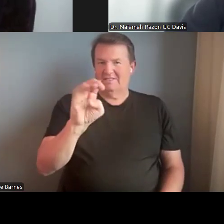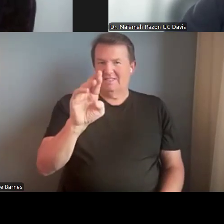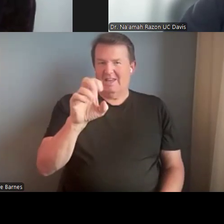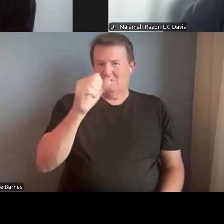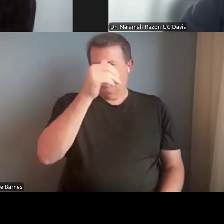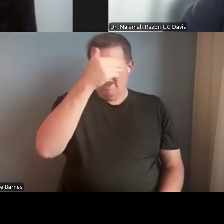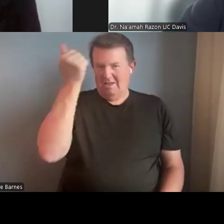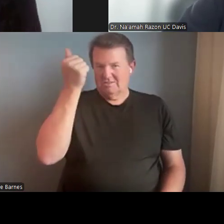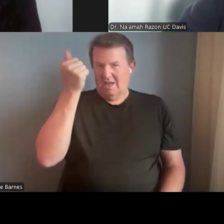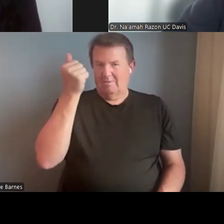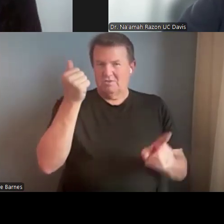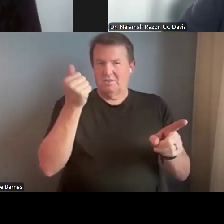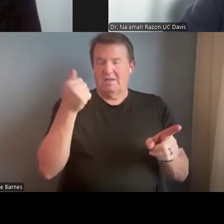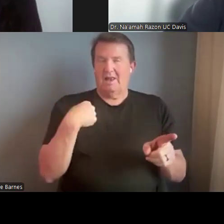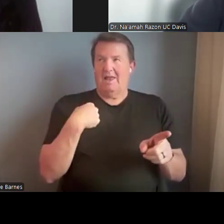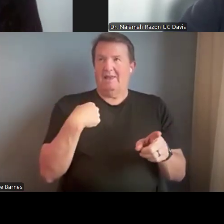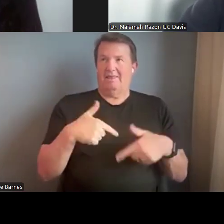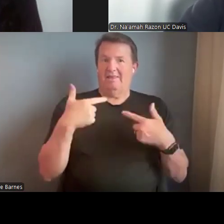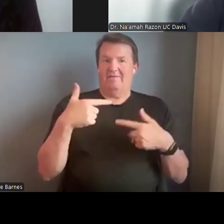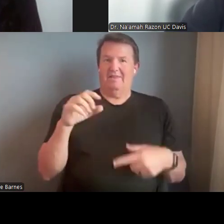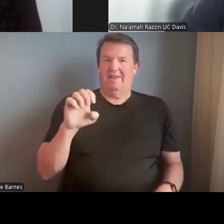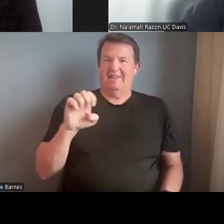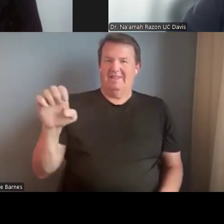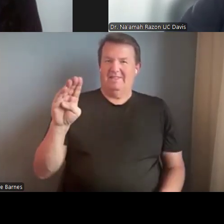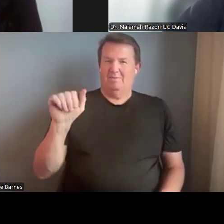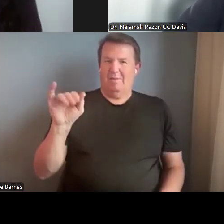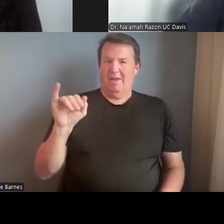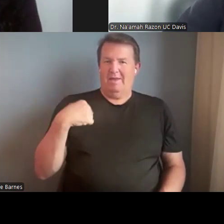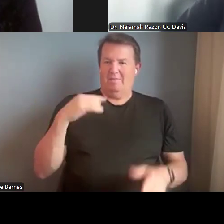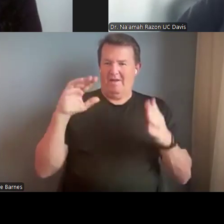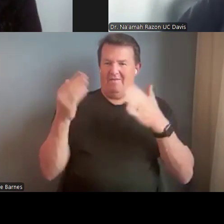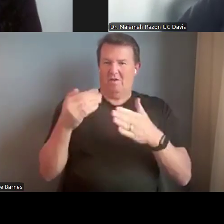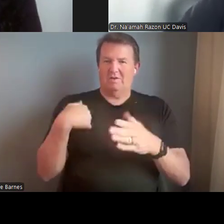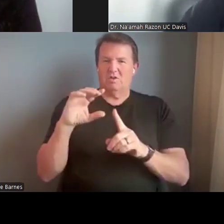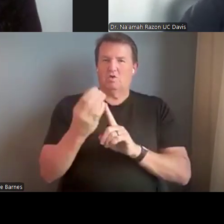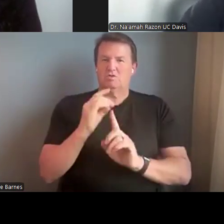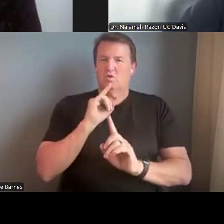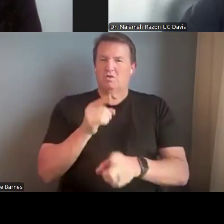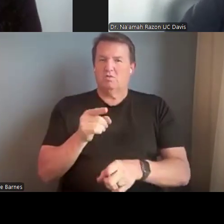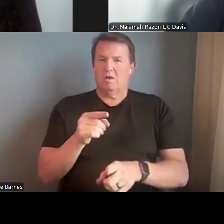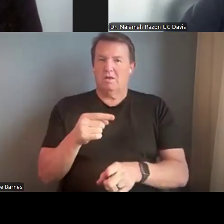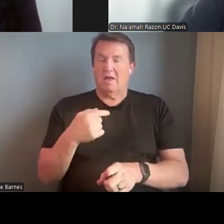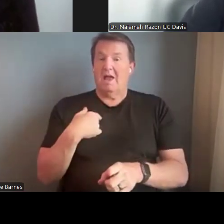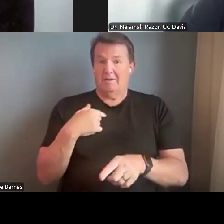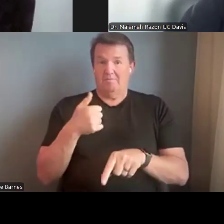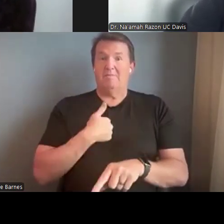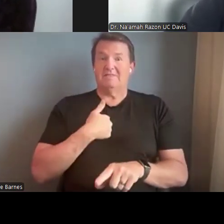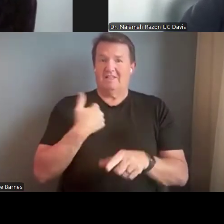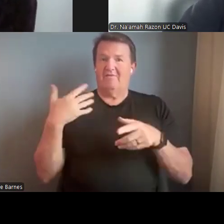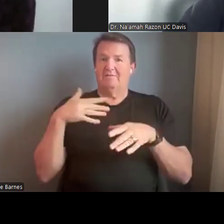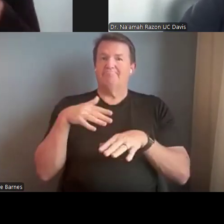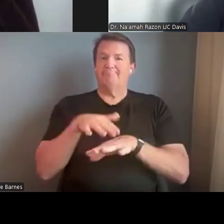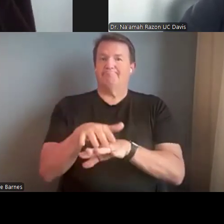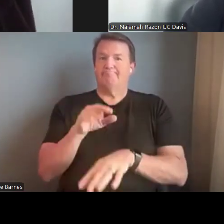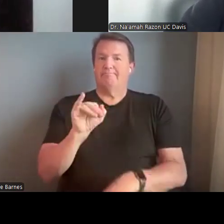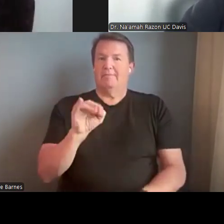East Bay. And my focus, as the name suggests, culturally responsive was I'm an immigrant, I'm from Jamaica, but outside of that, I